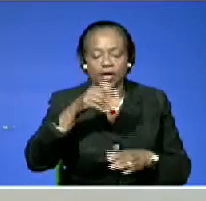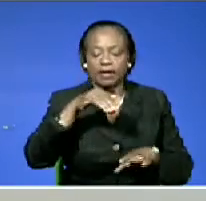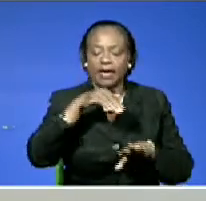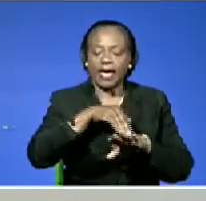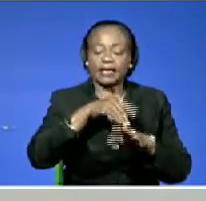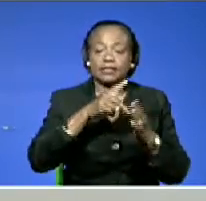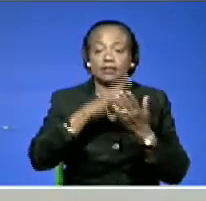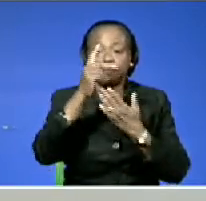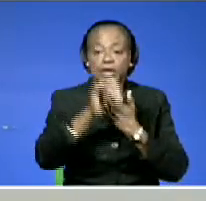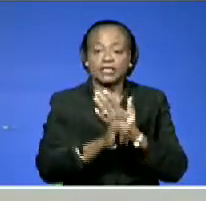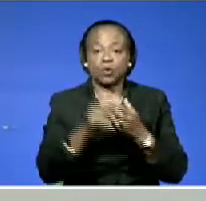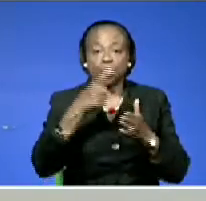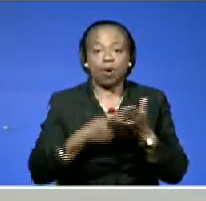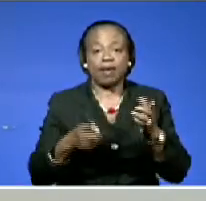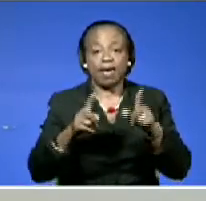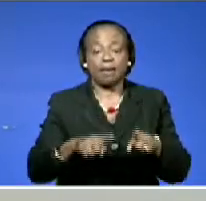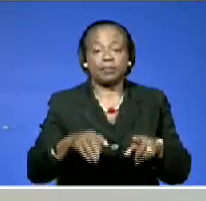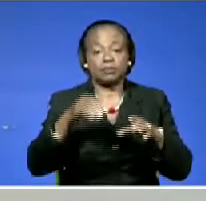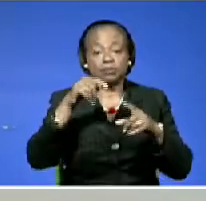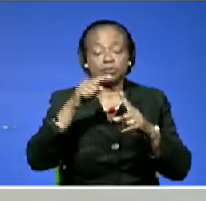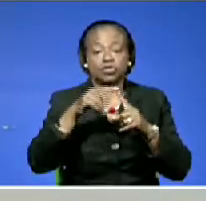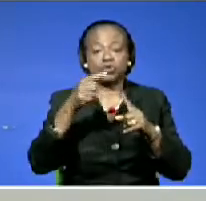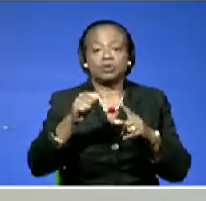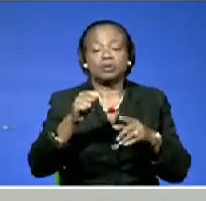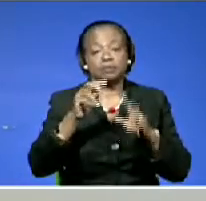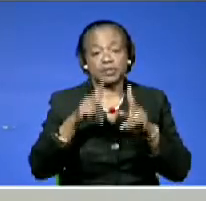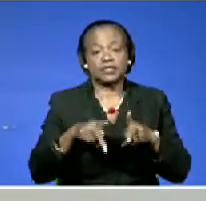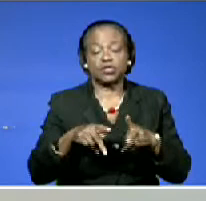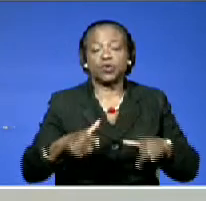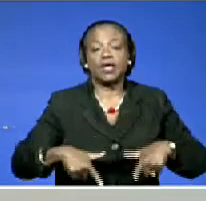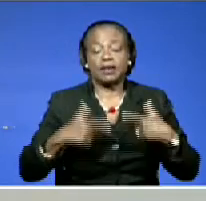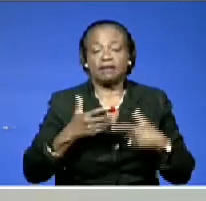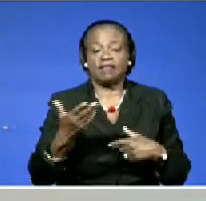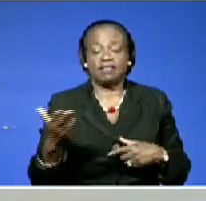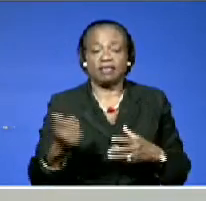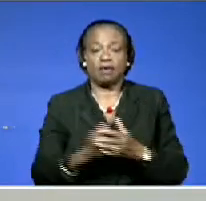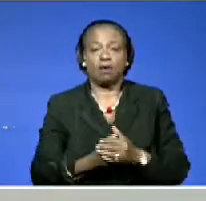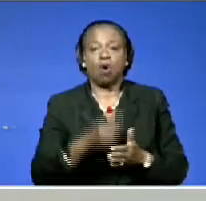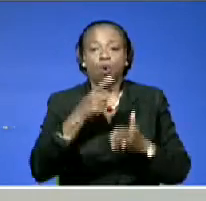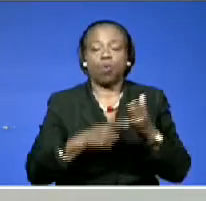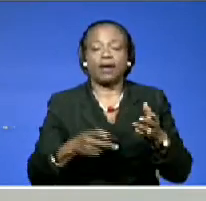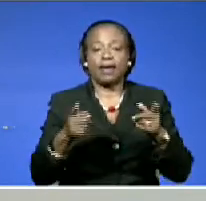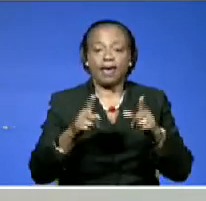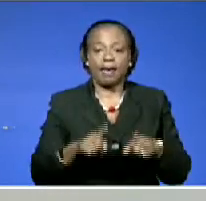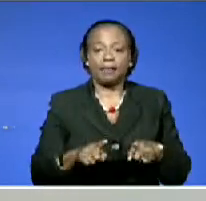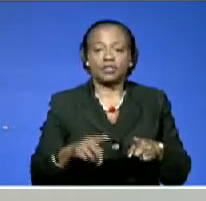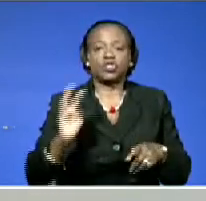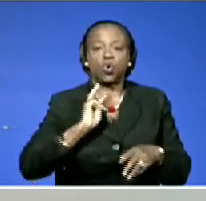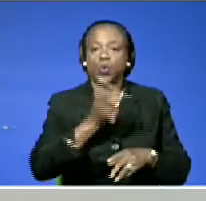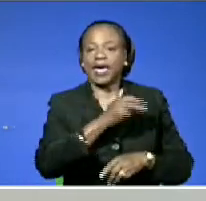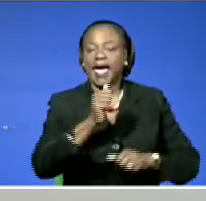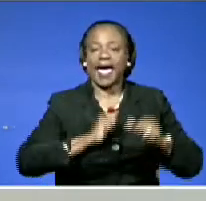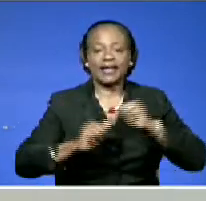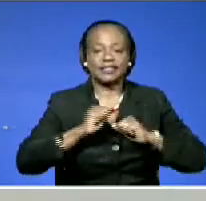happens with inmates. So all of this is happening at the same time. So we're trying to make sure that whatever happens, we act in a very